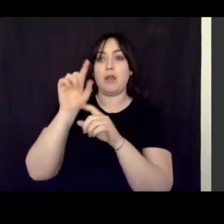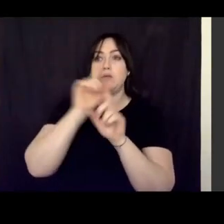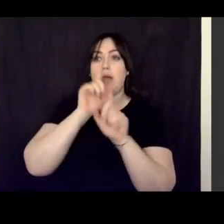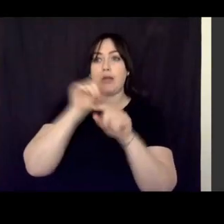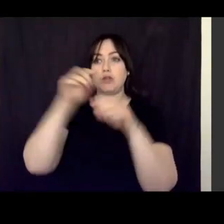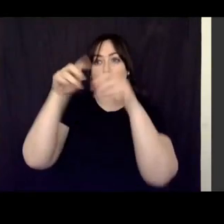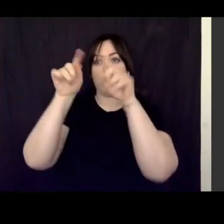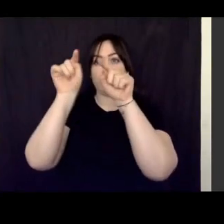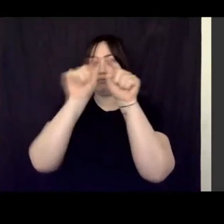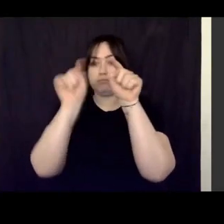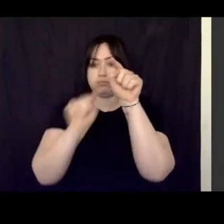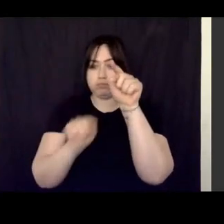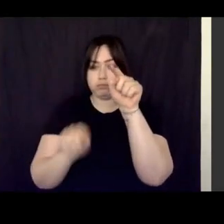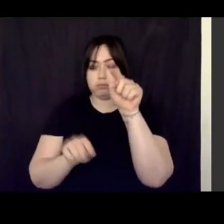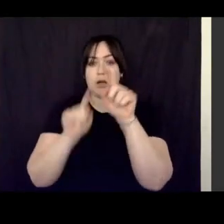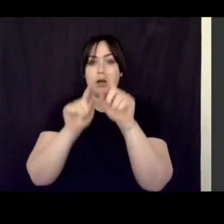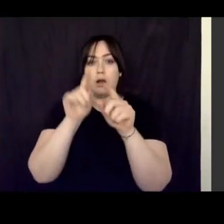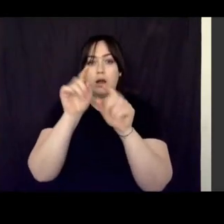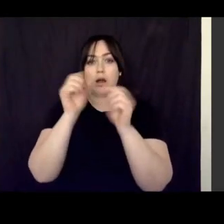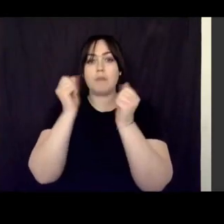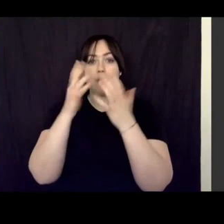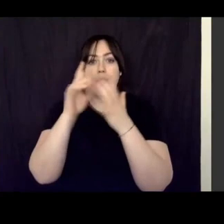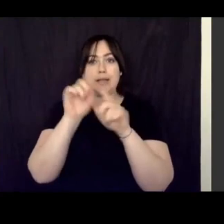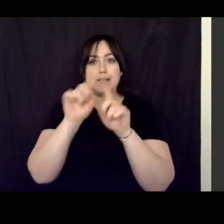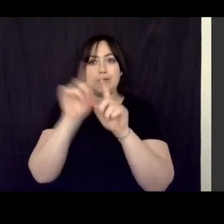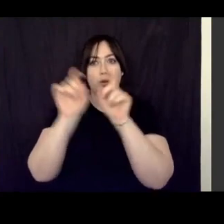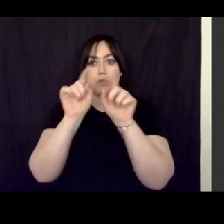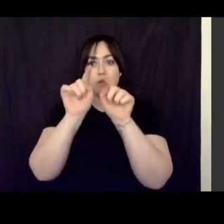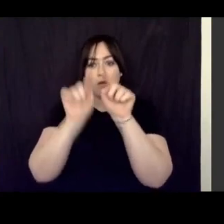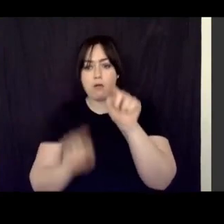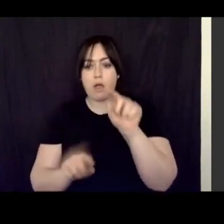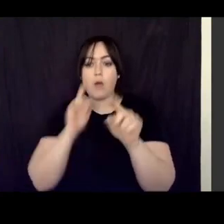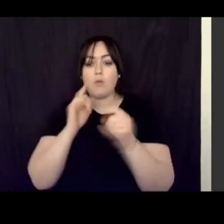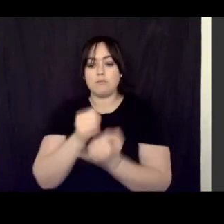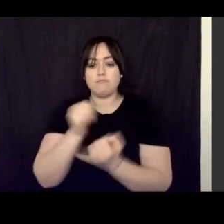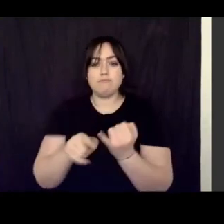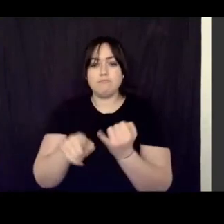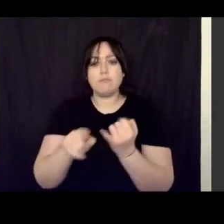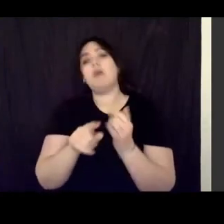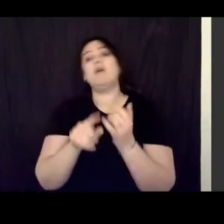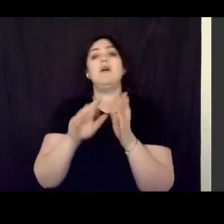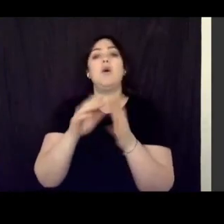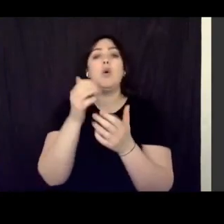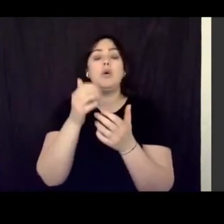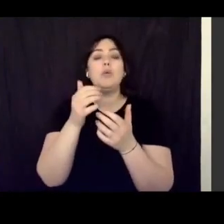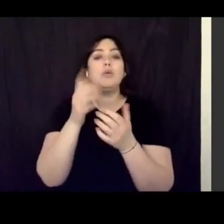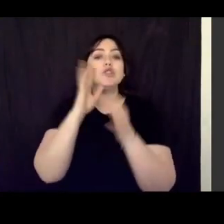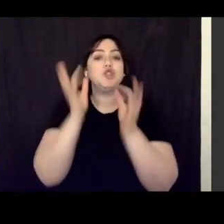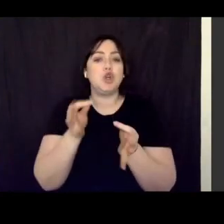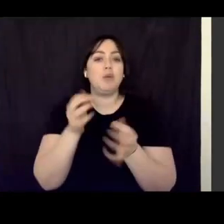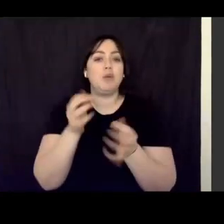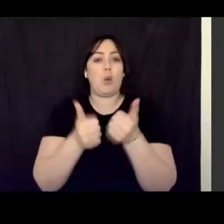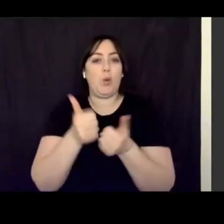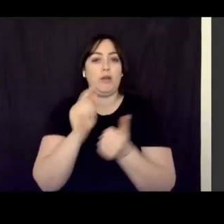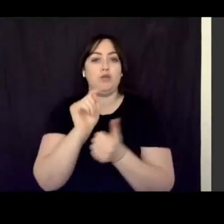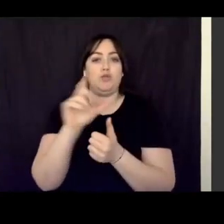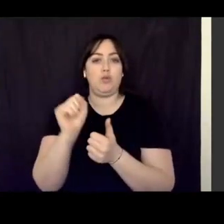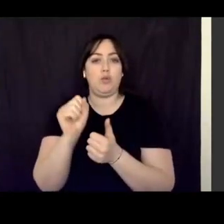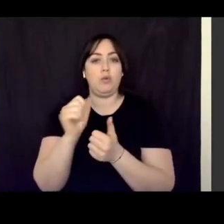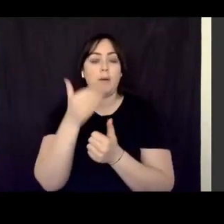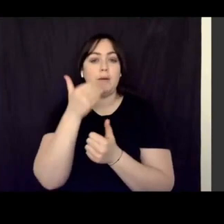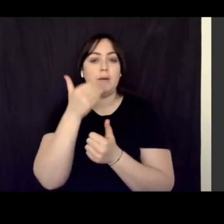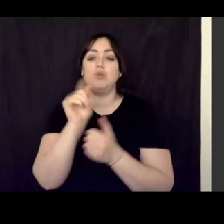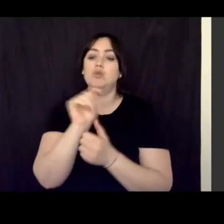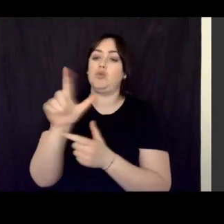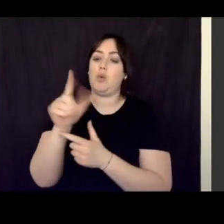you which tool is the most appropriate for you, given your purpose, given your the functional domains you're interested in, given